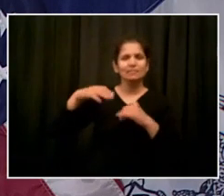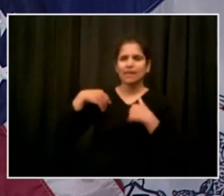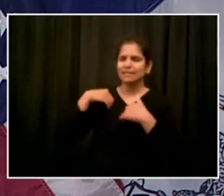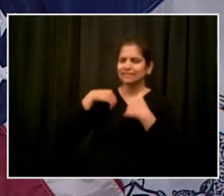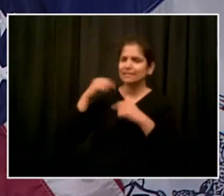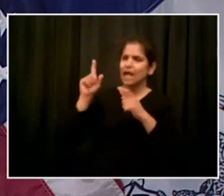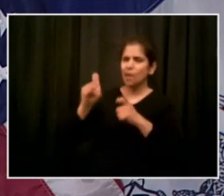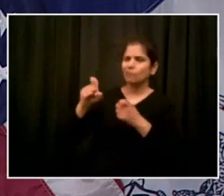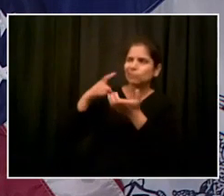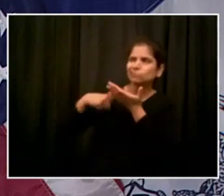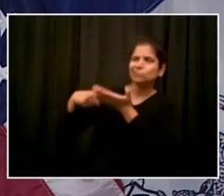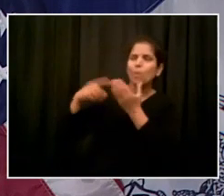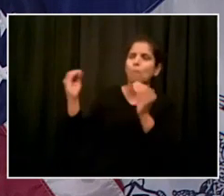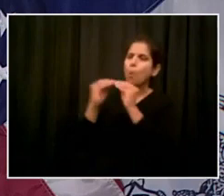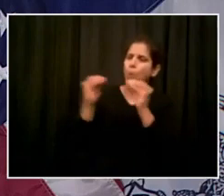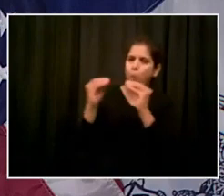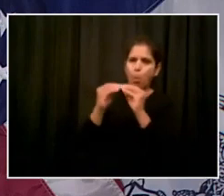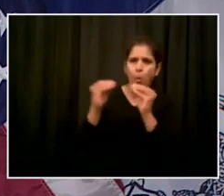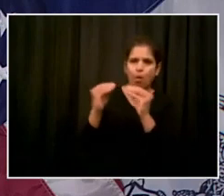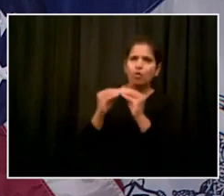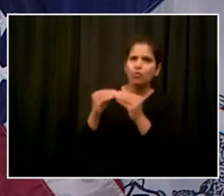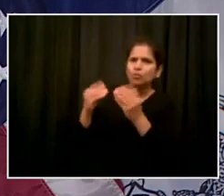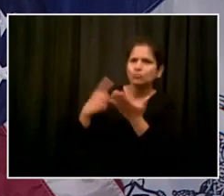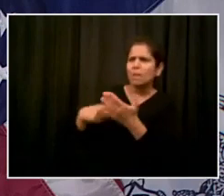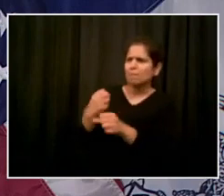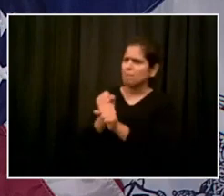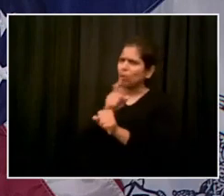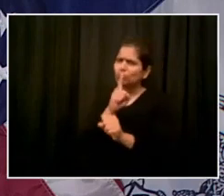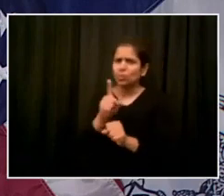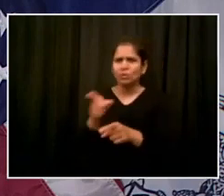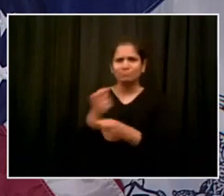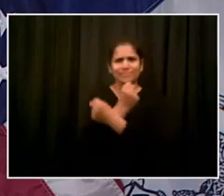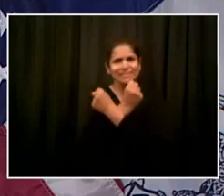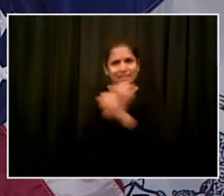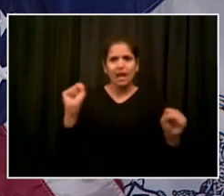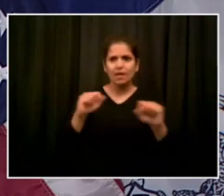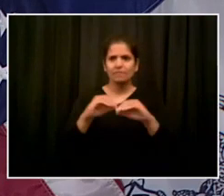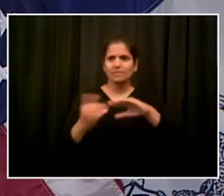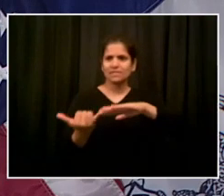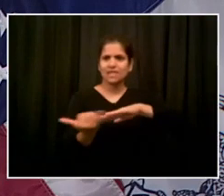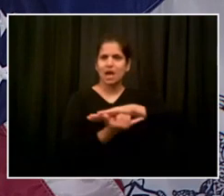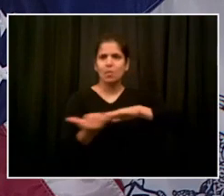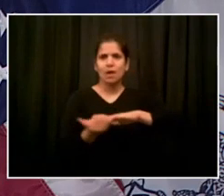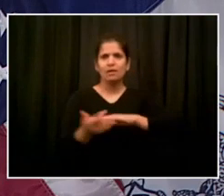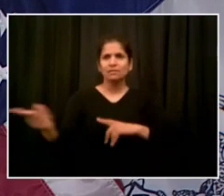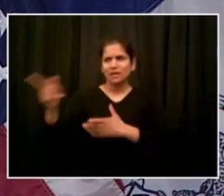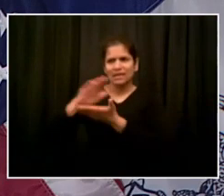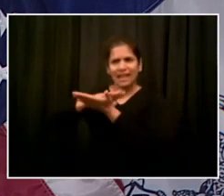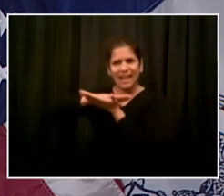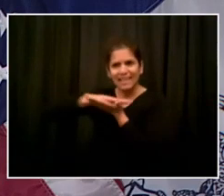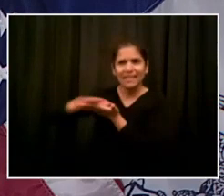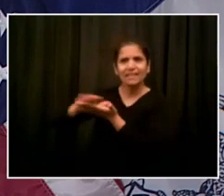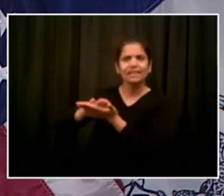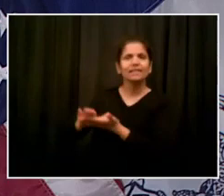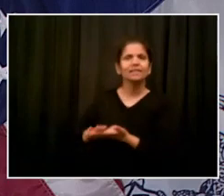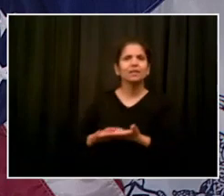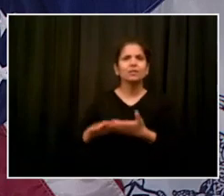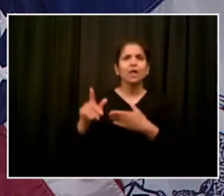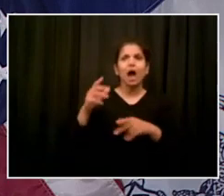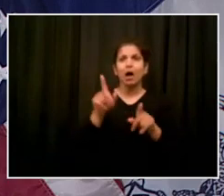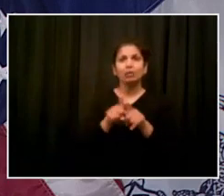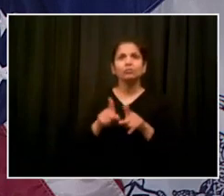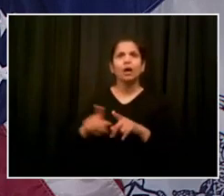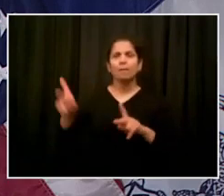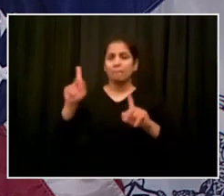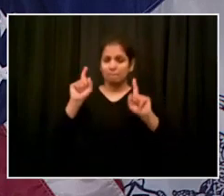buses not only as clean as possible, which I think the MTA has done a great job on, but we've got to make sure there's maximum service levels. We've got to make sure